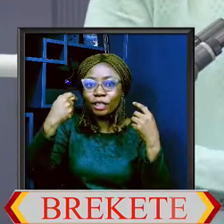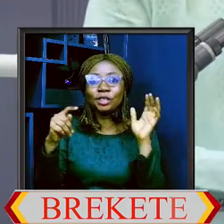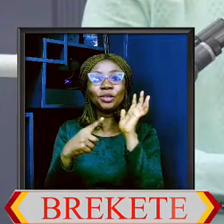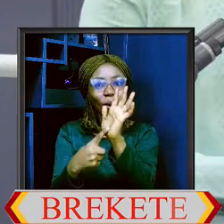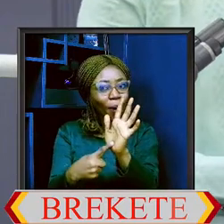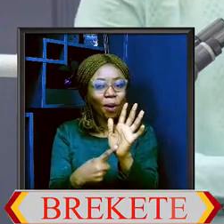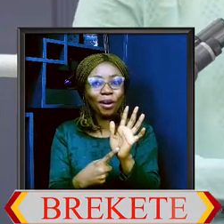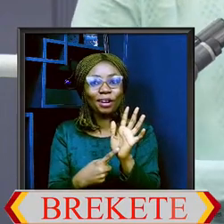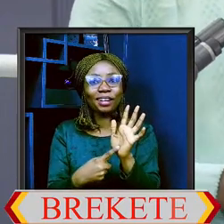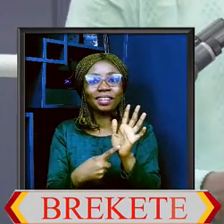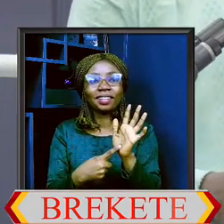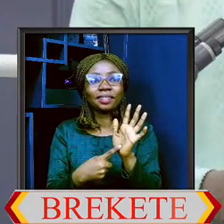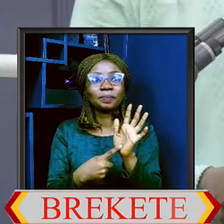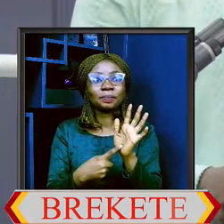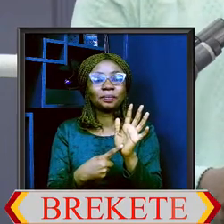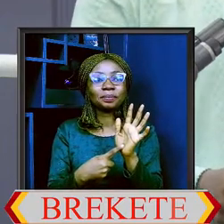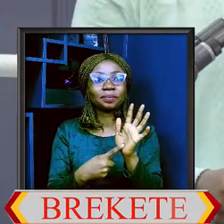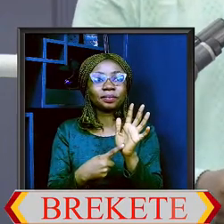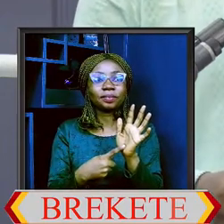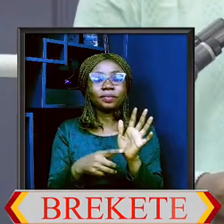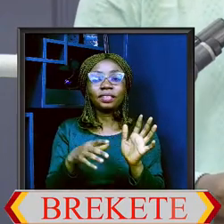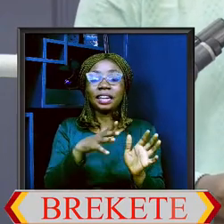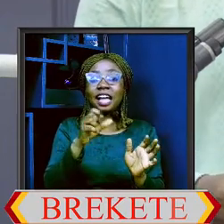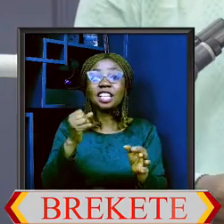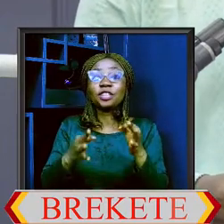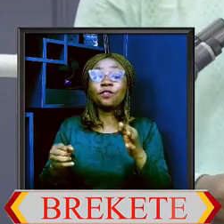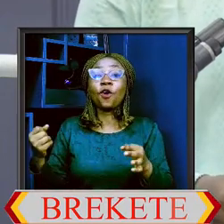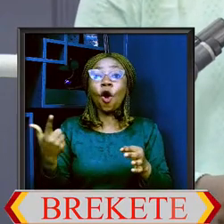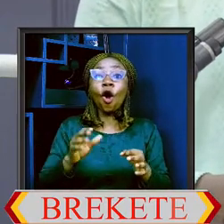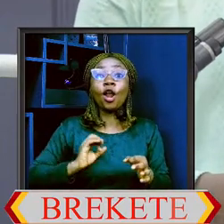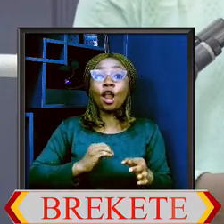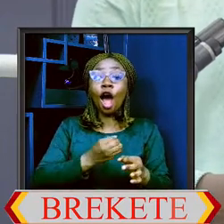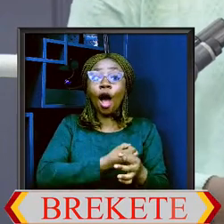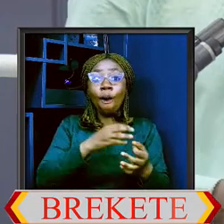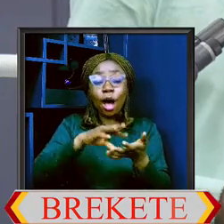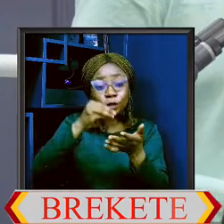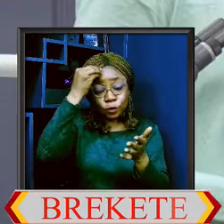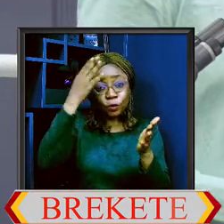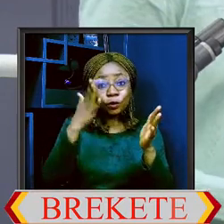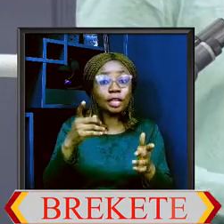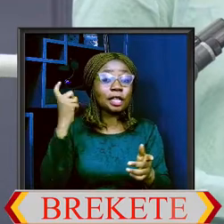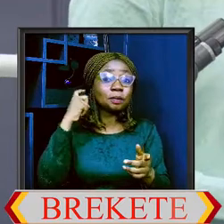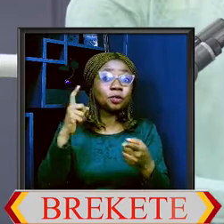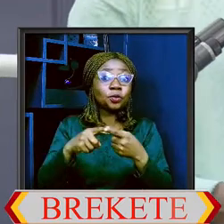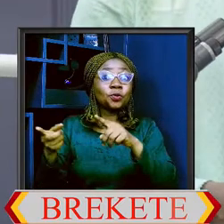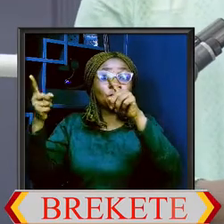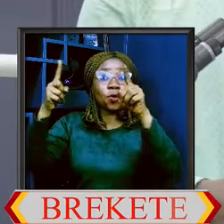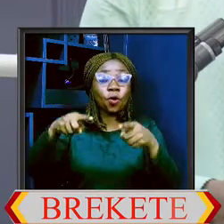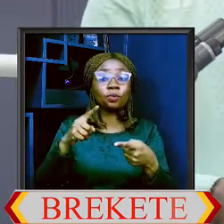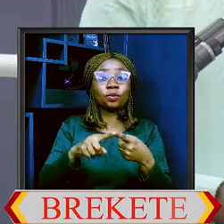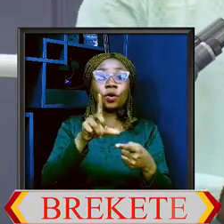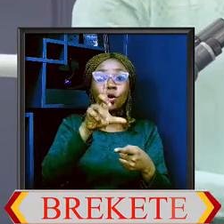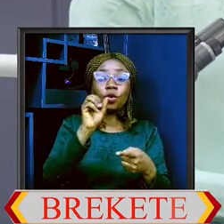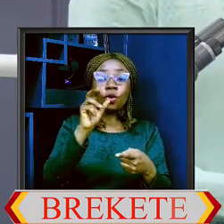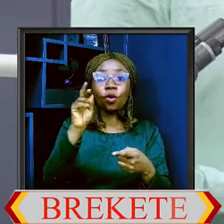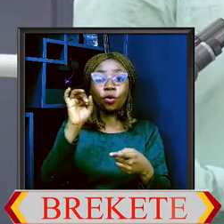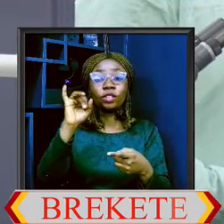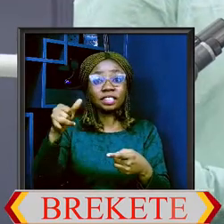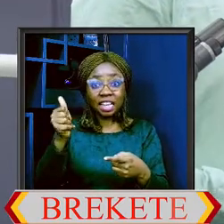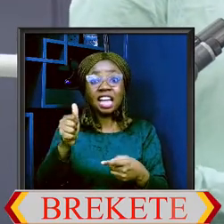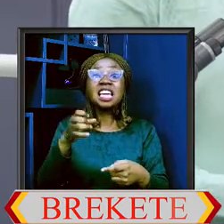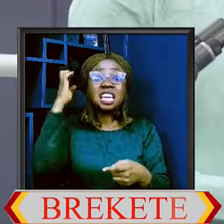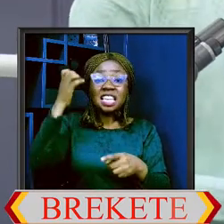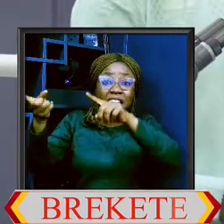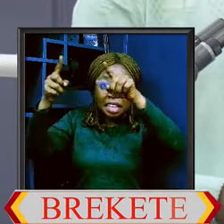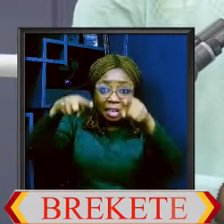you show as if all our student I expect him to to come to Loa he came